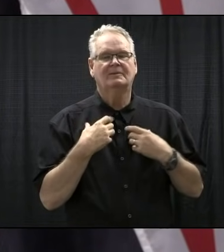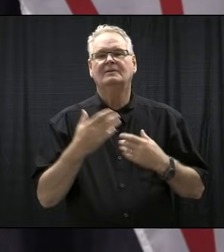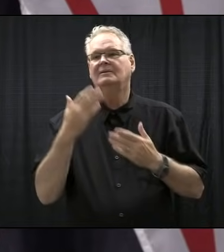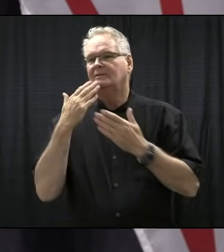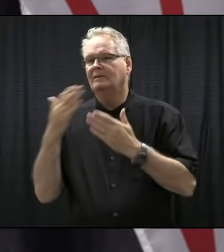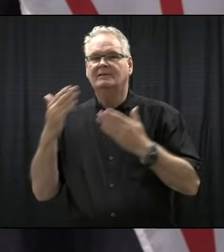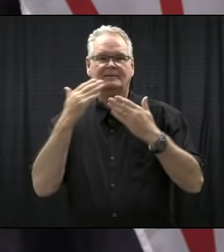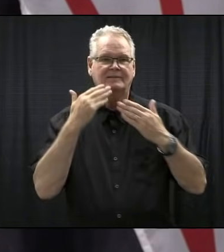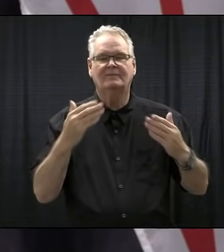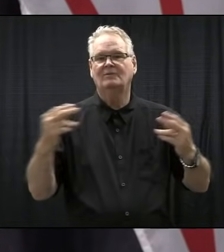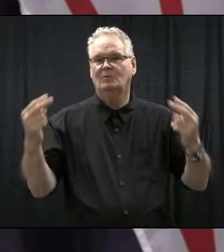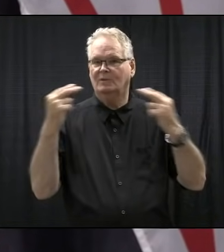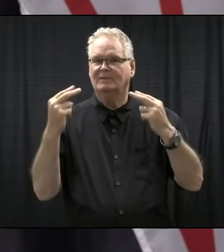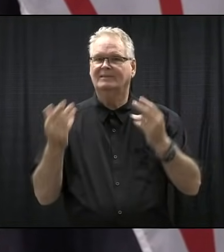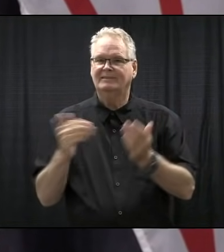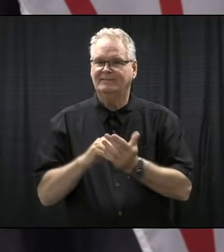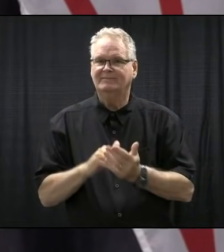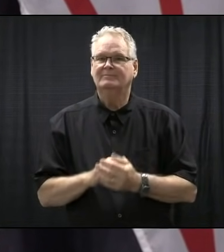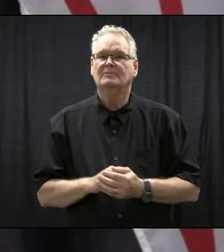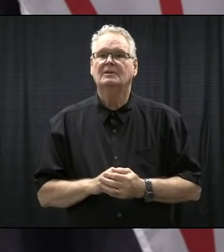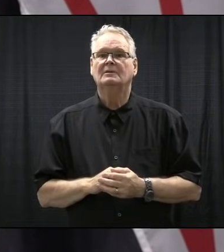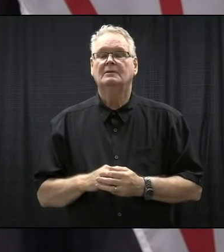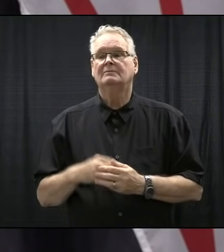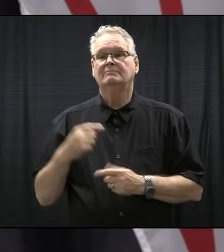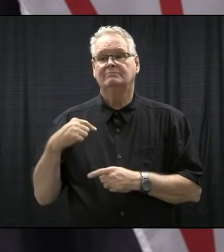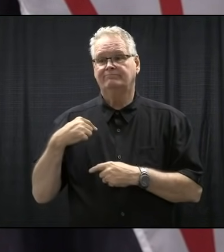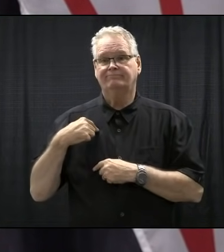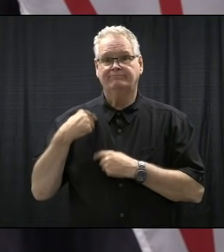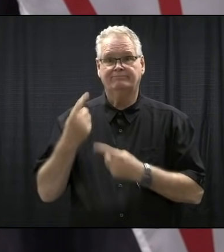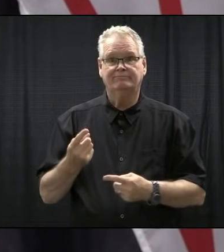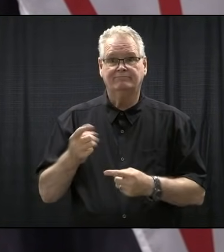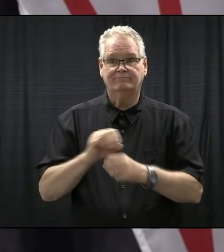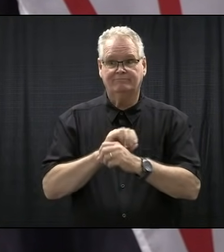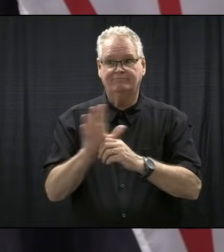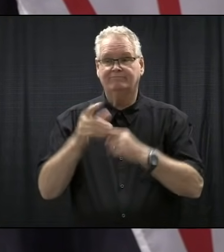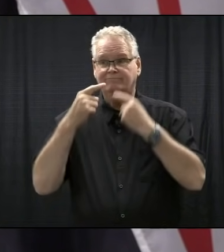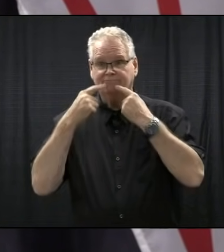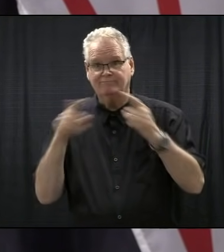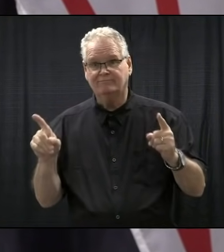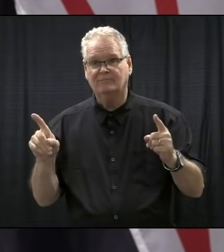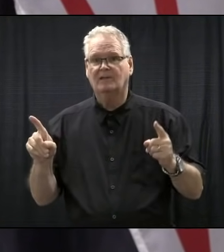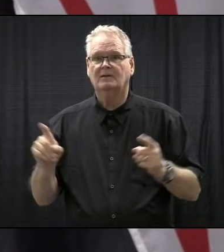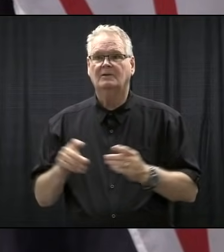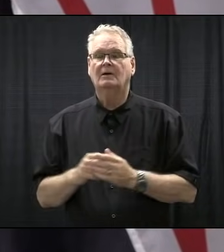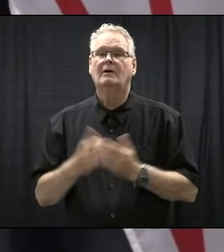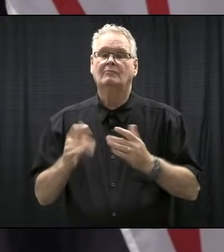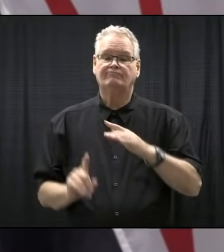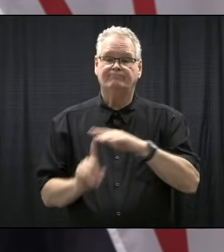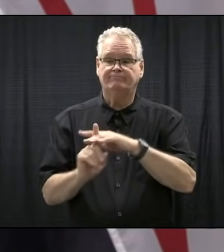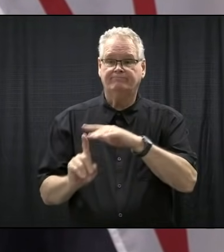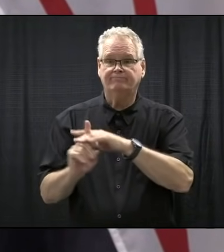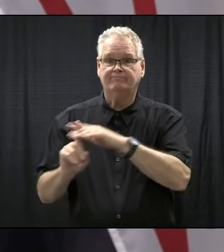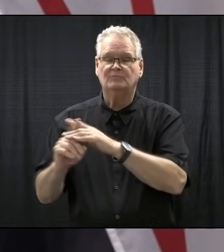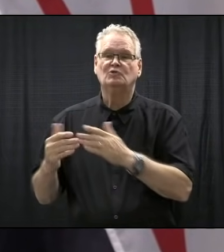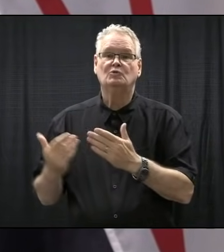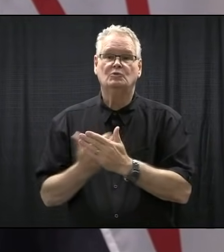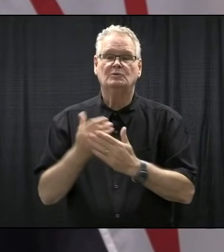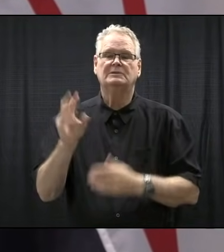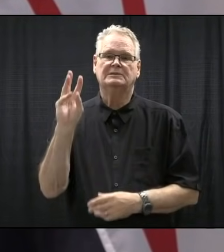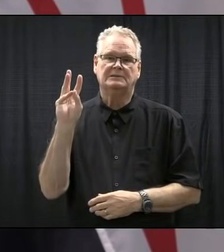Since the last media advisory, we have 6 new confirmed cases of COVID-19 in our province, all in the Eastern Health